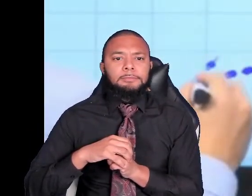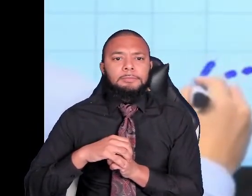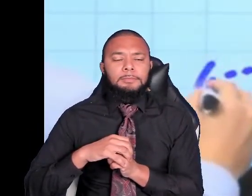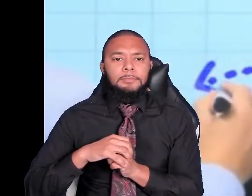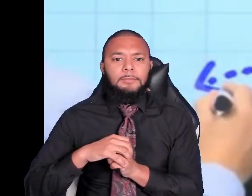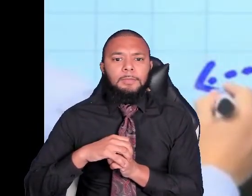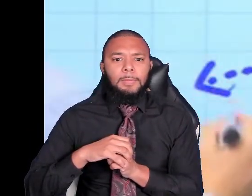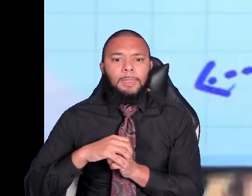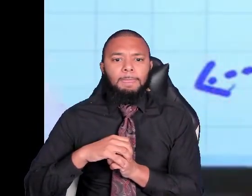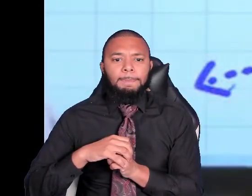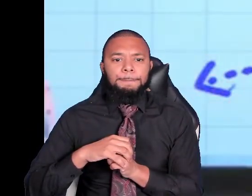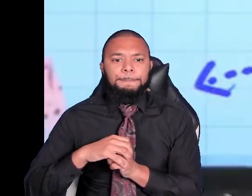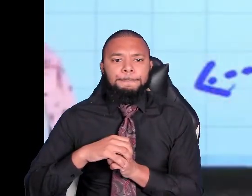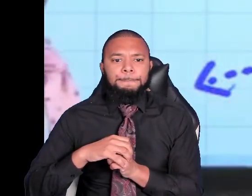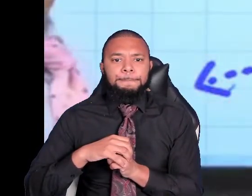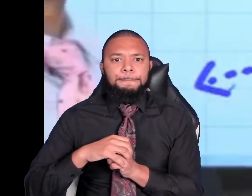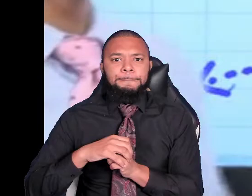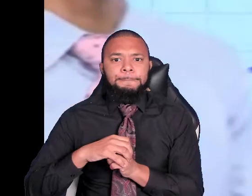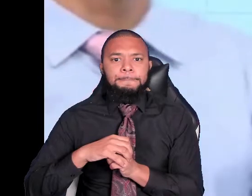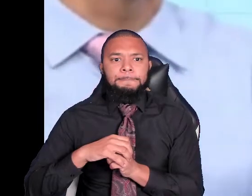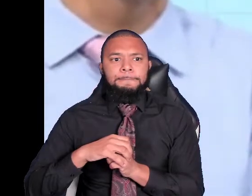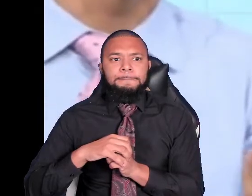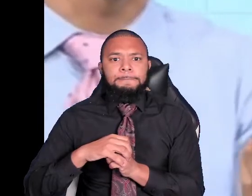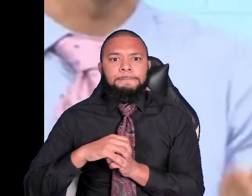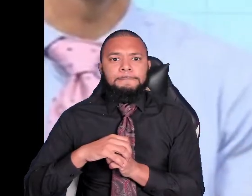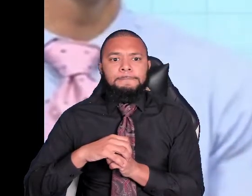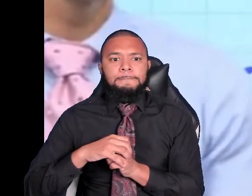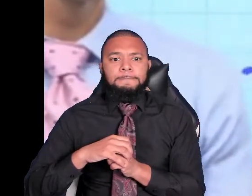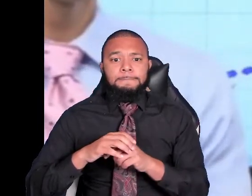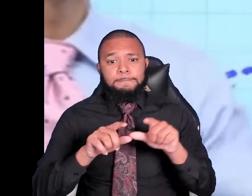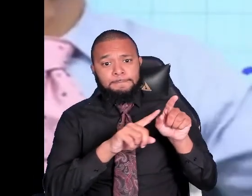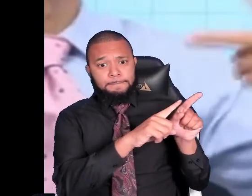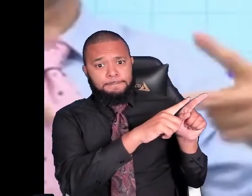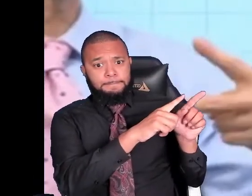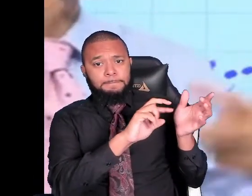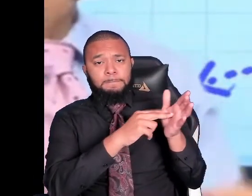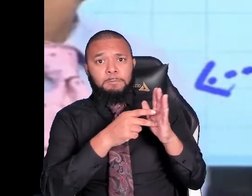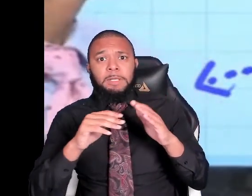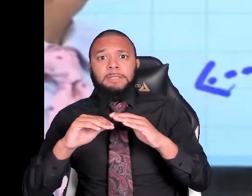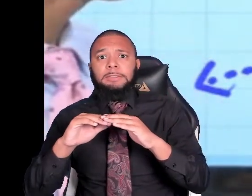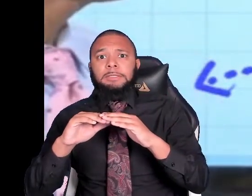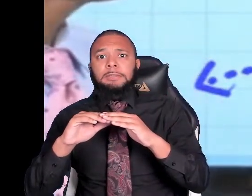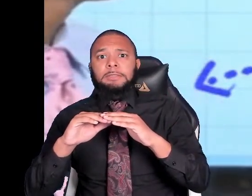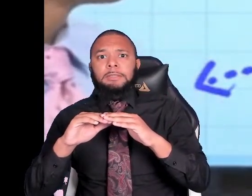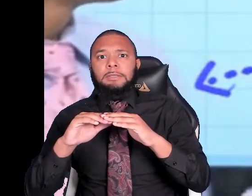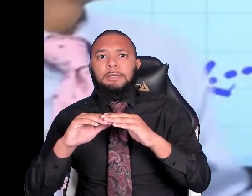Okay. That's how we know that it is less than or greater than.